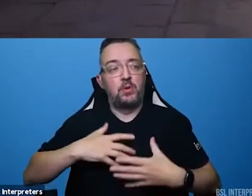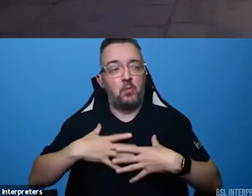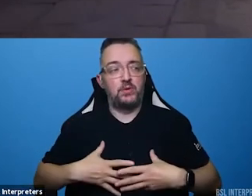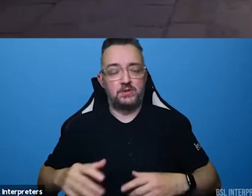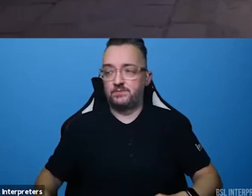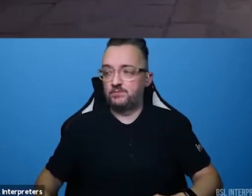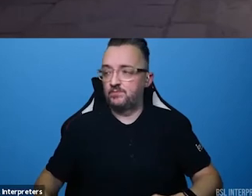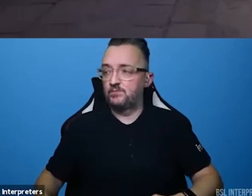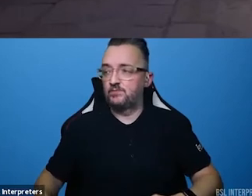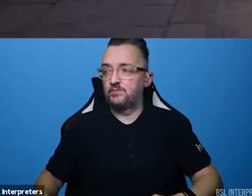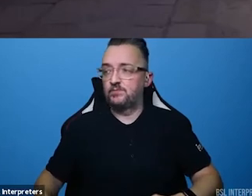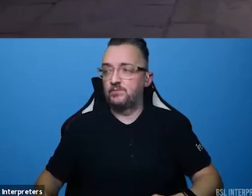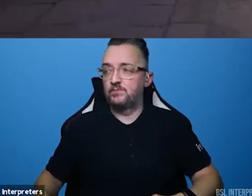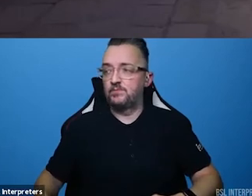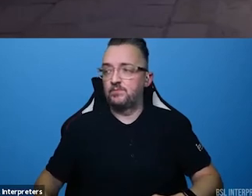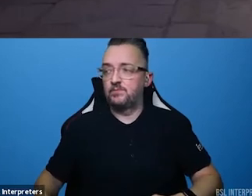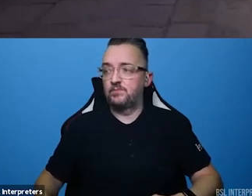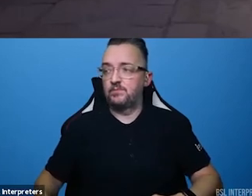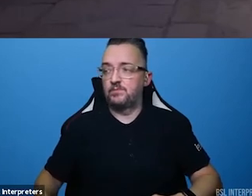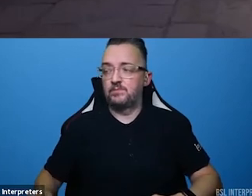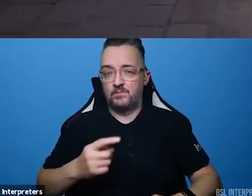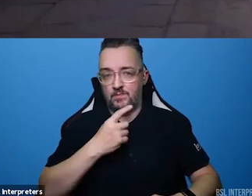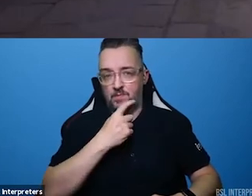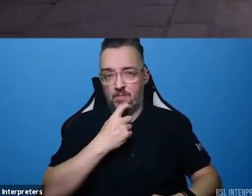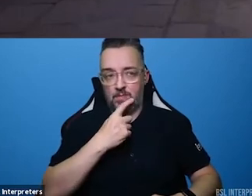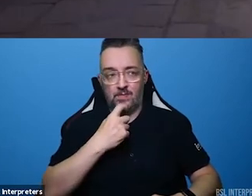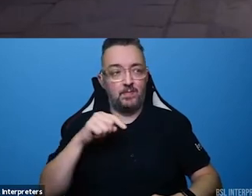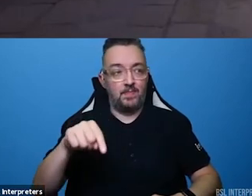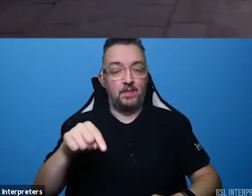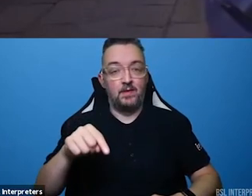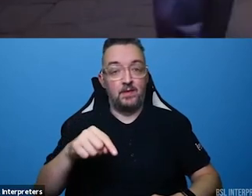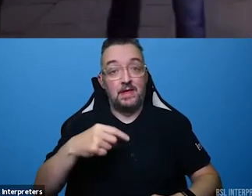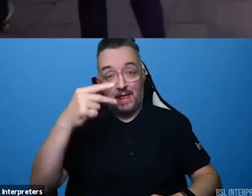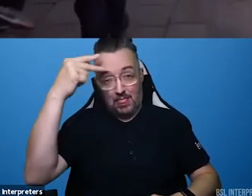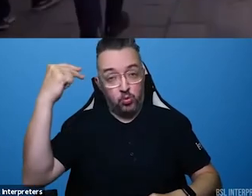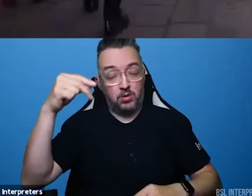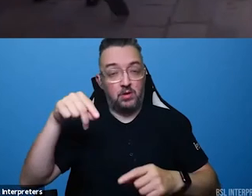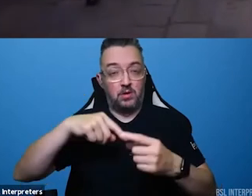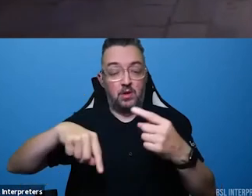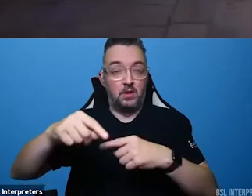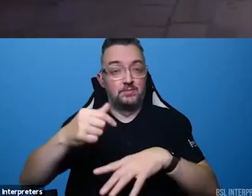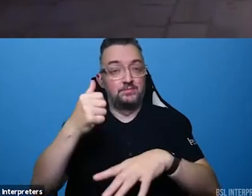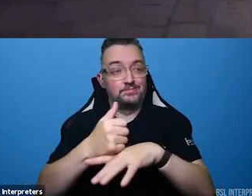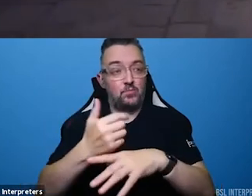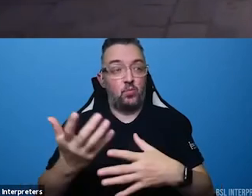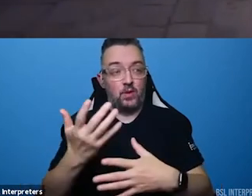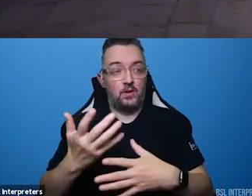And the pavilion, as a Lithuanian space agency, located at